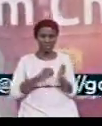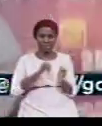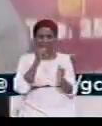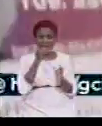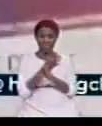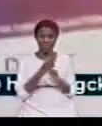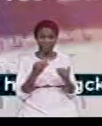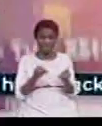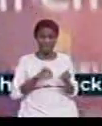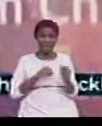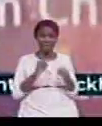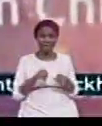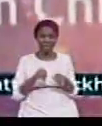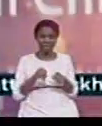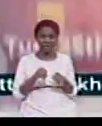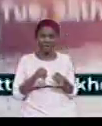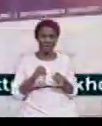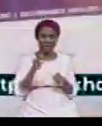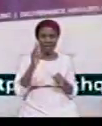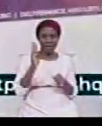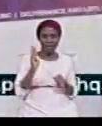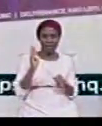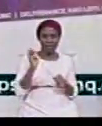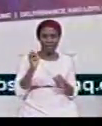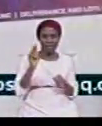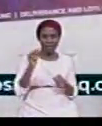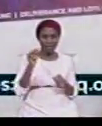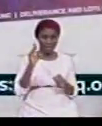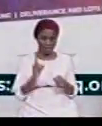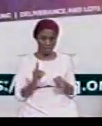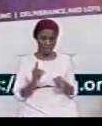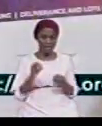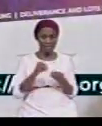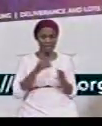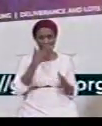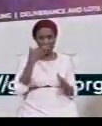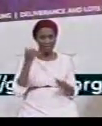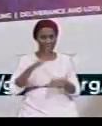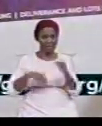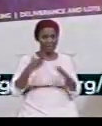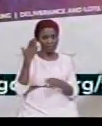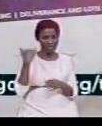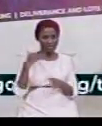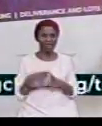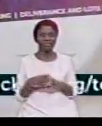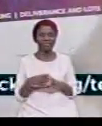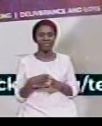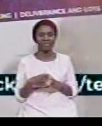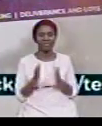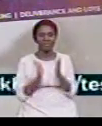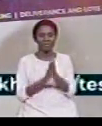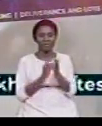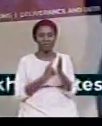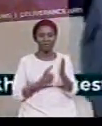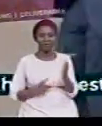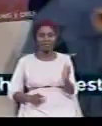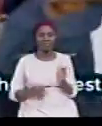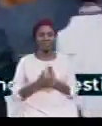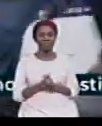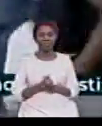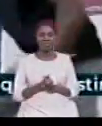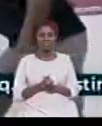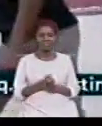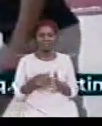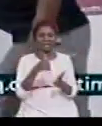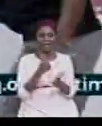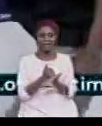bend. Initially, I can bend, but now I can bend more better. And I want praise to give thanks to the glory of God. Amen.